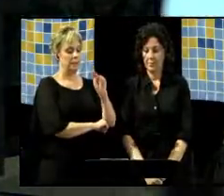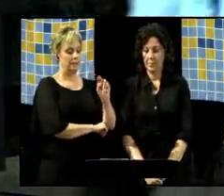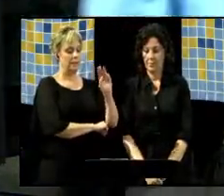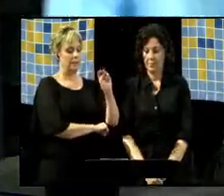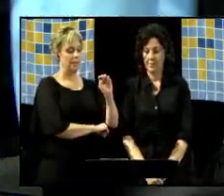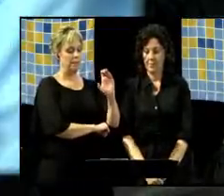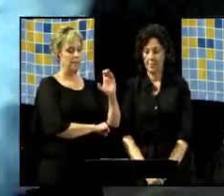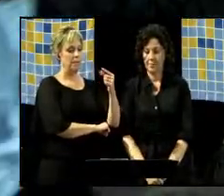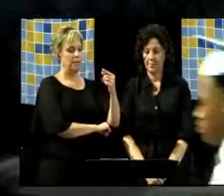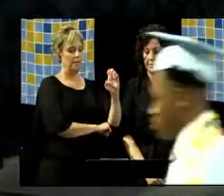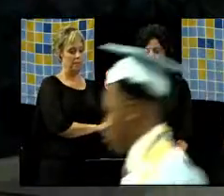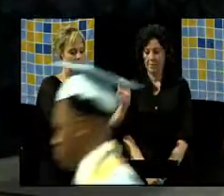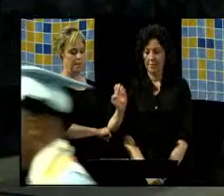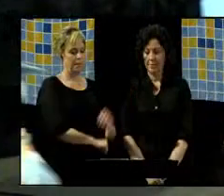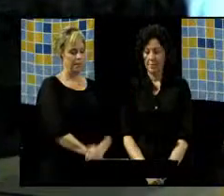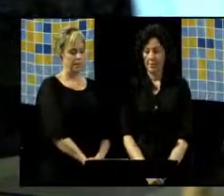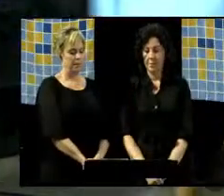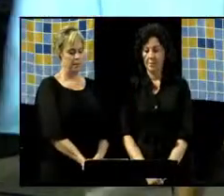McGee.